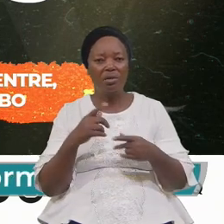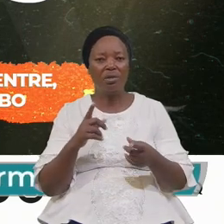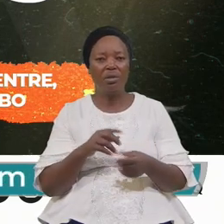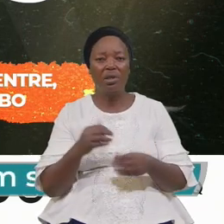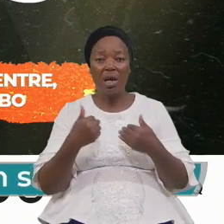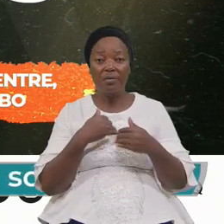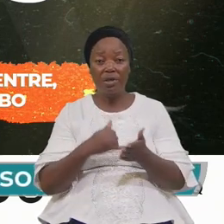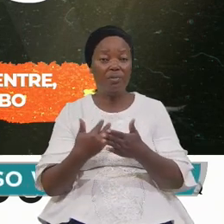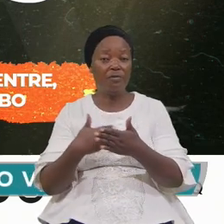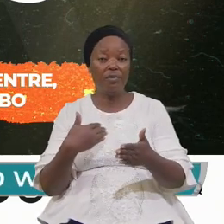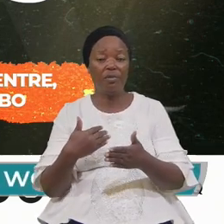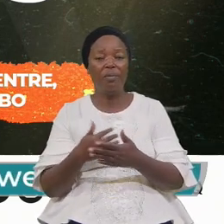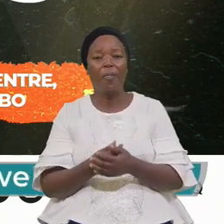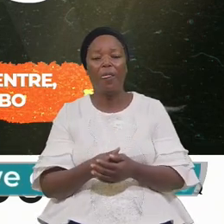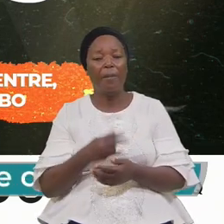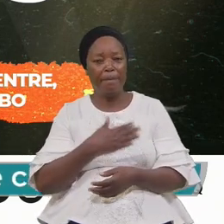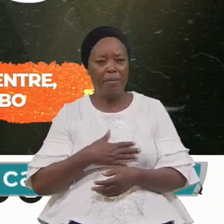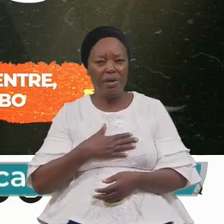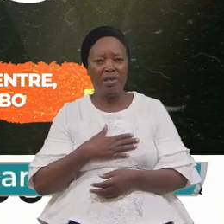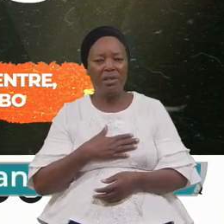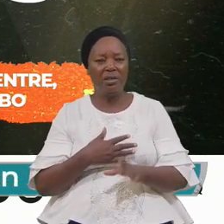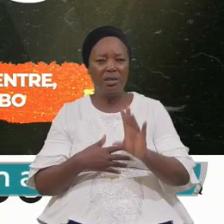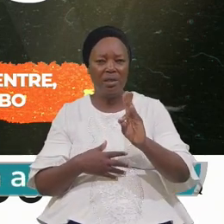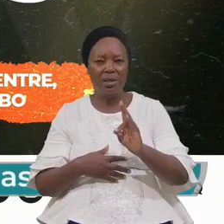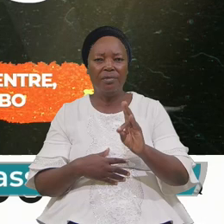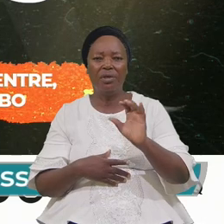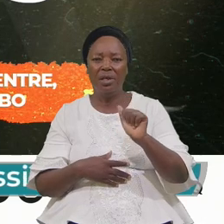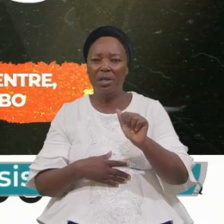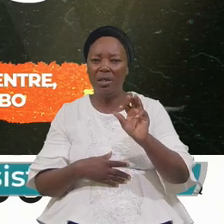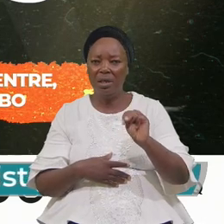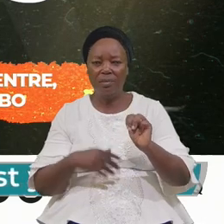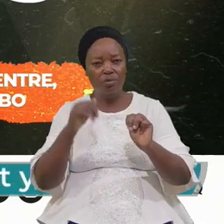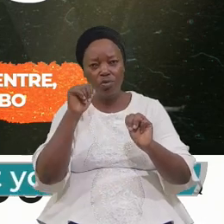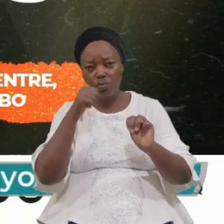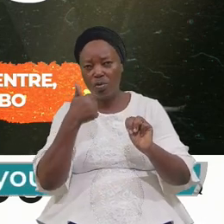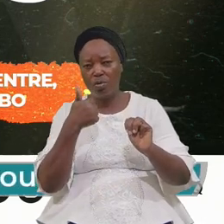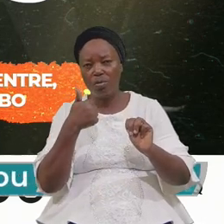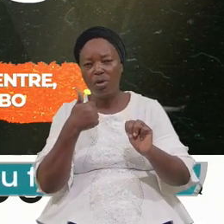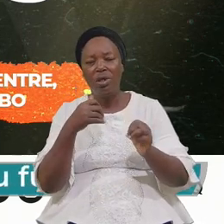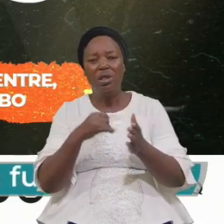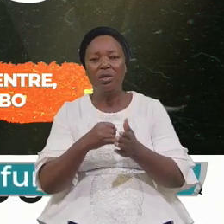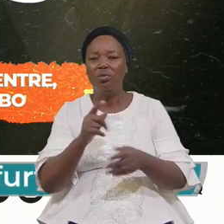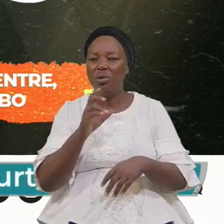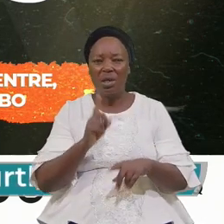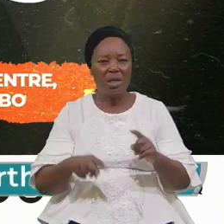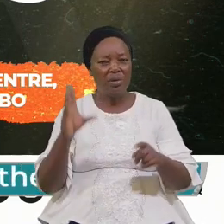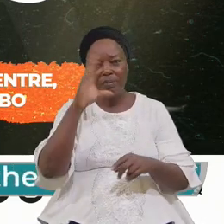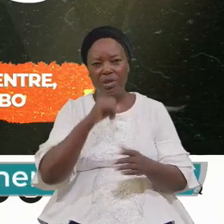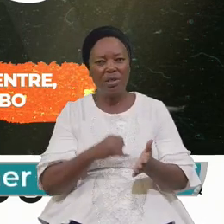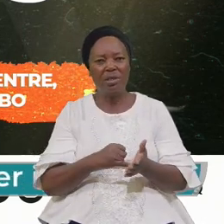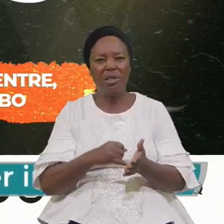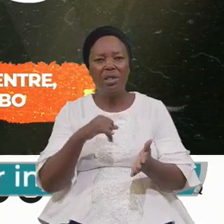7 a.m. You cannot afford to miss it. It's for church workers, ministers,